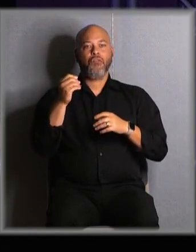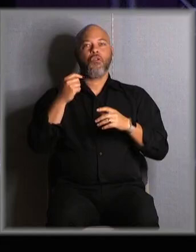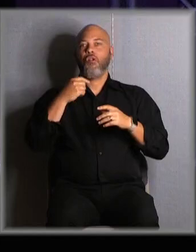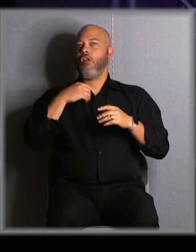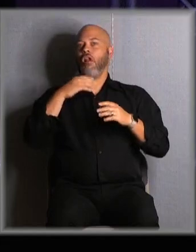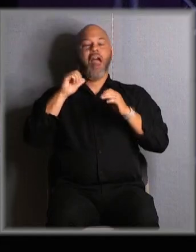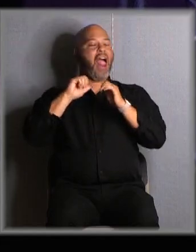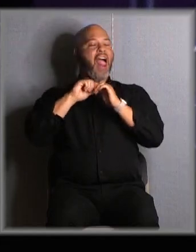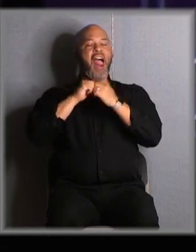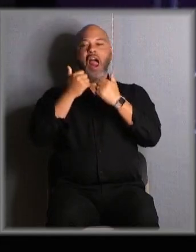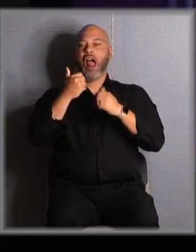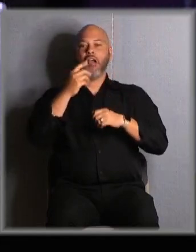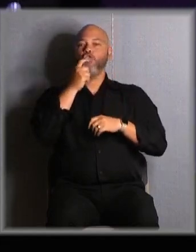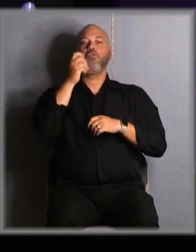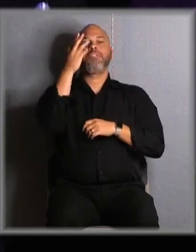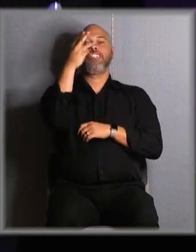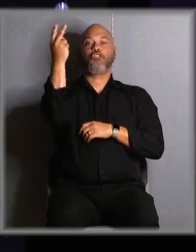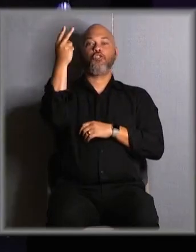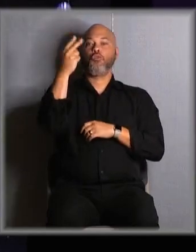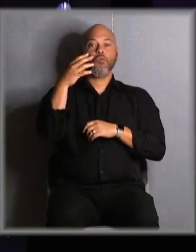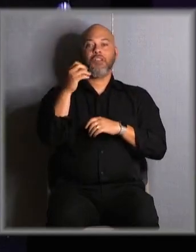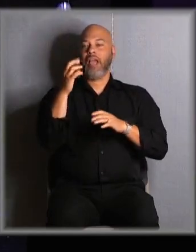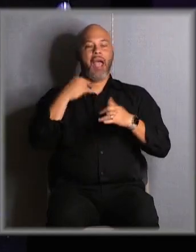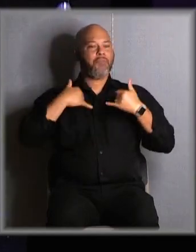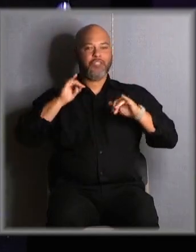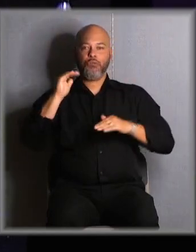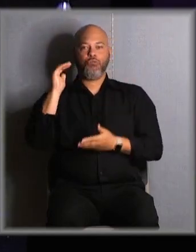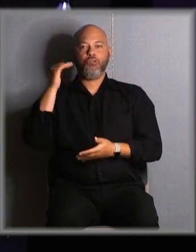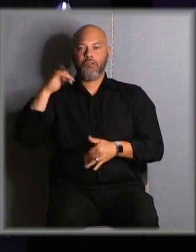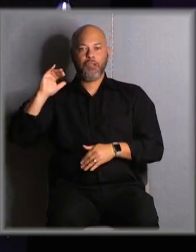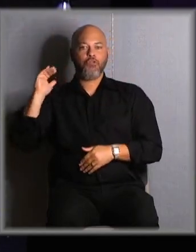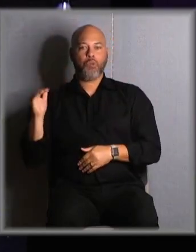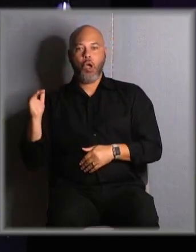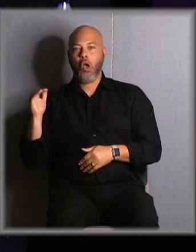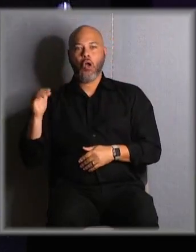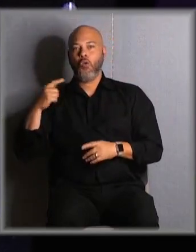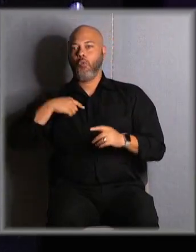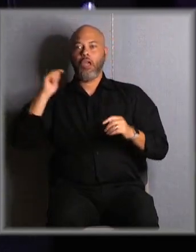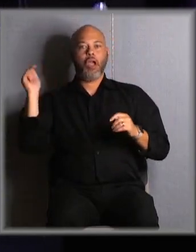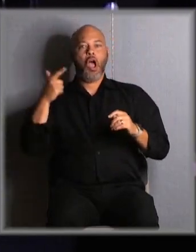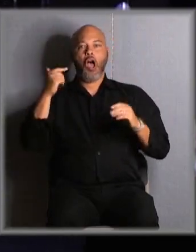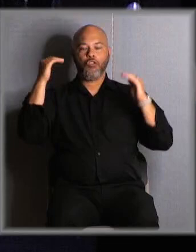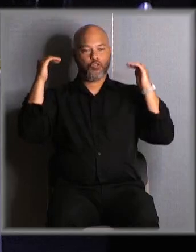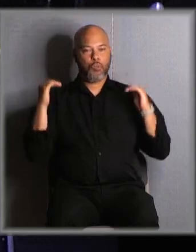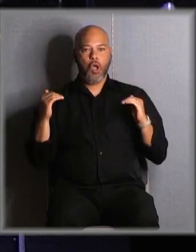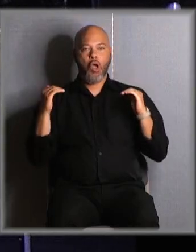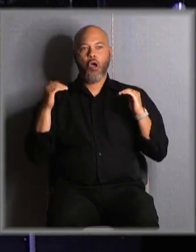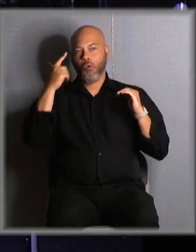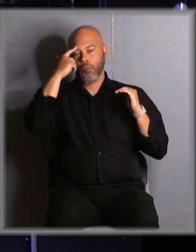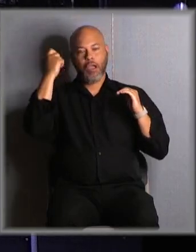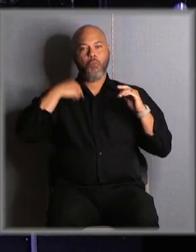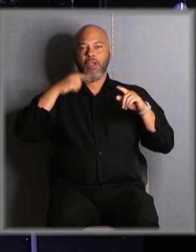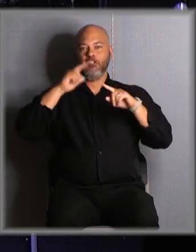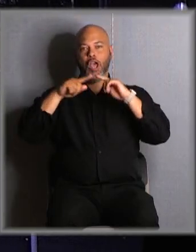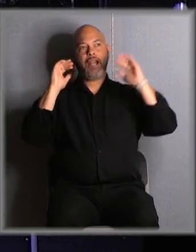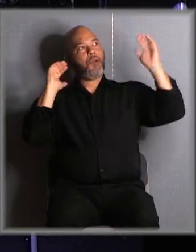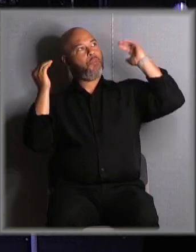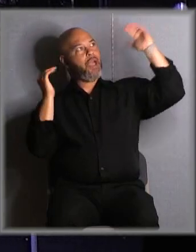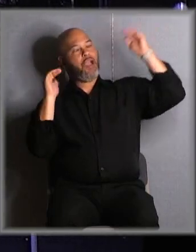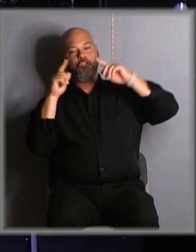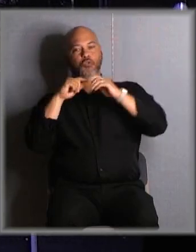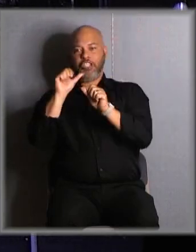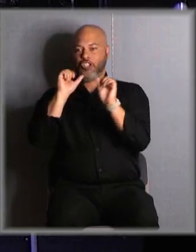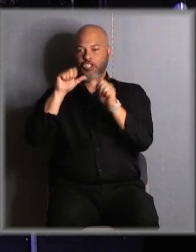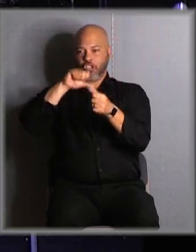care how tall, I'm 6'2", guess what, I'm still short. We all short folks. We got to stop comparing ourselves to each